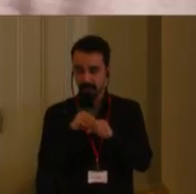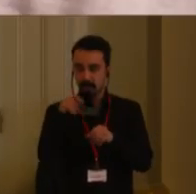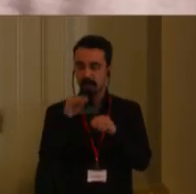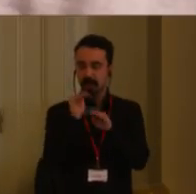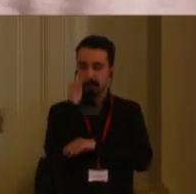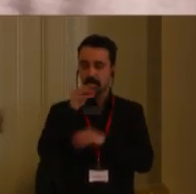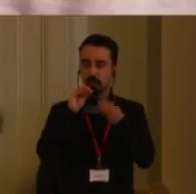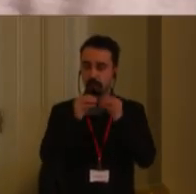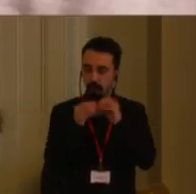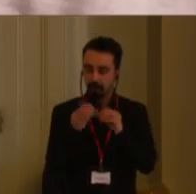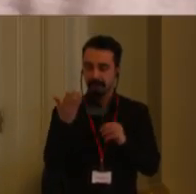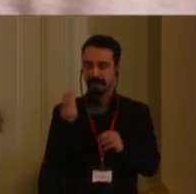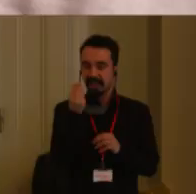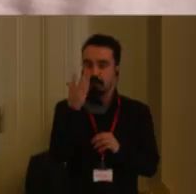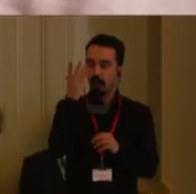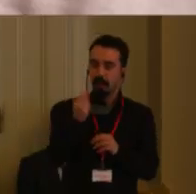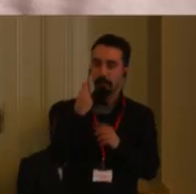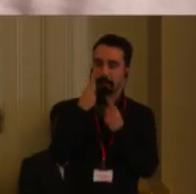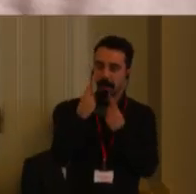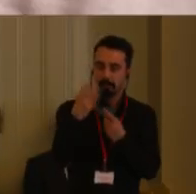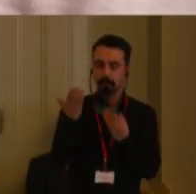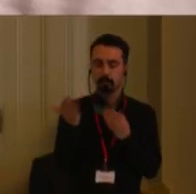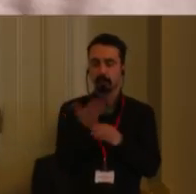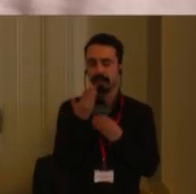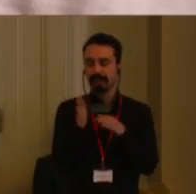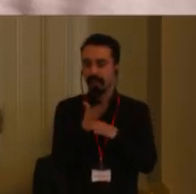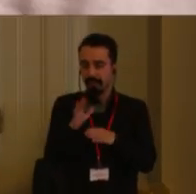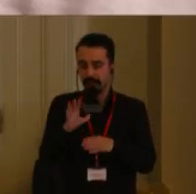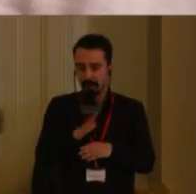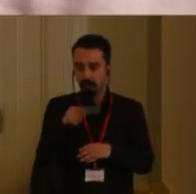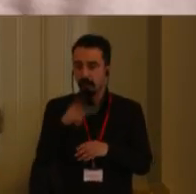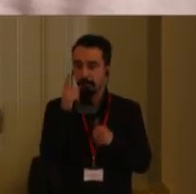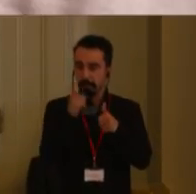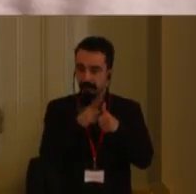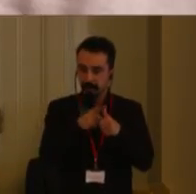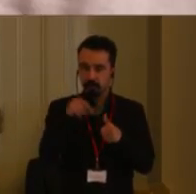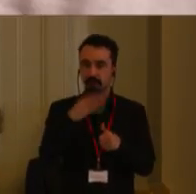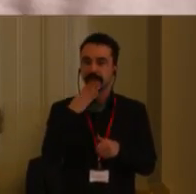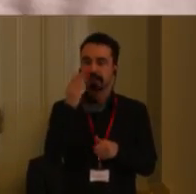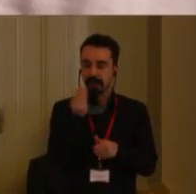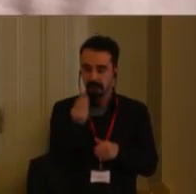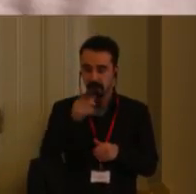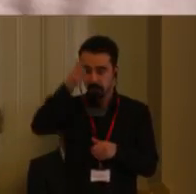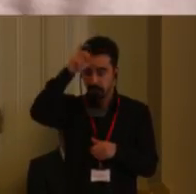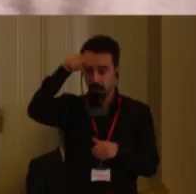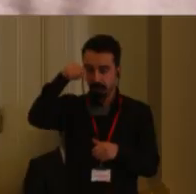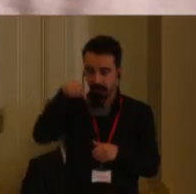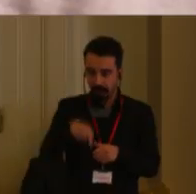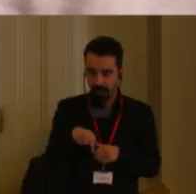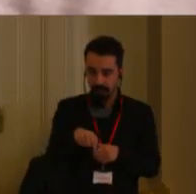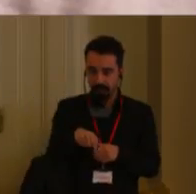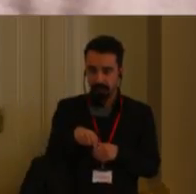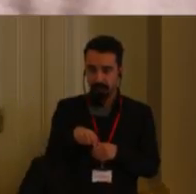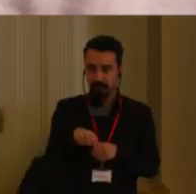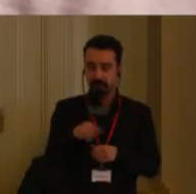being optimistic, and a big one of these is the resilience of those young people in particular. I was very surprised